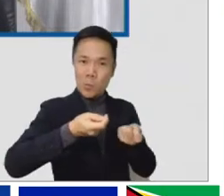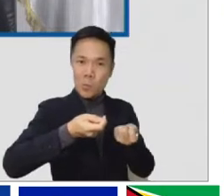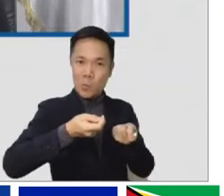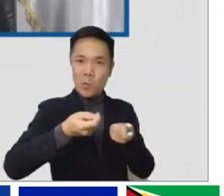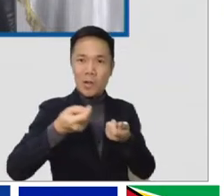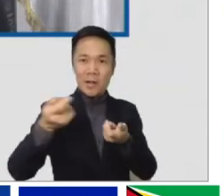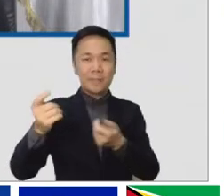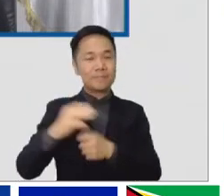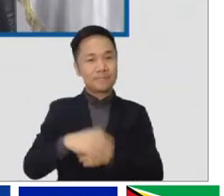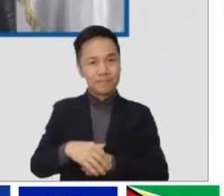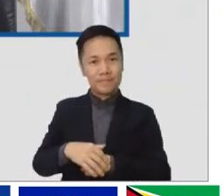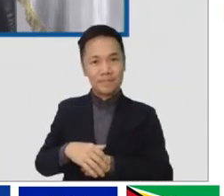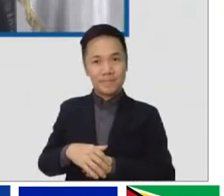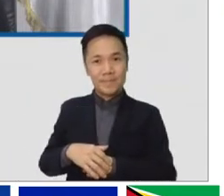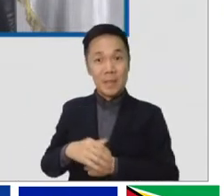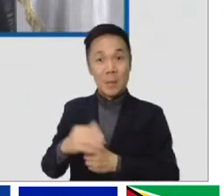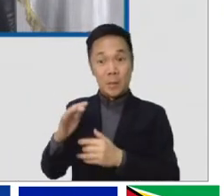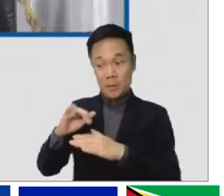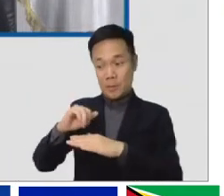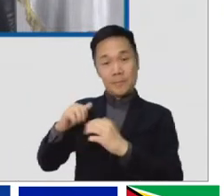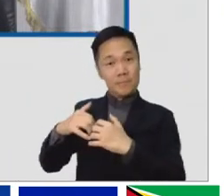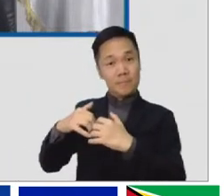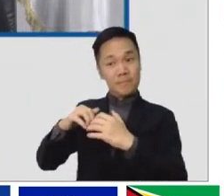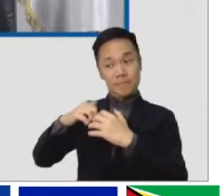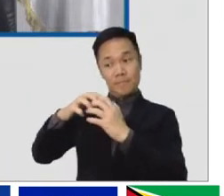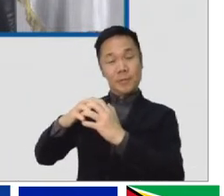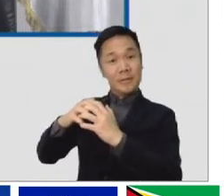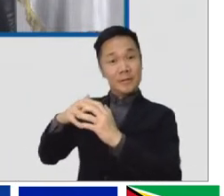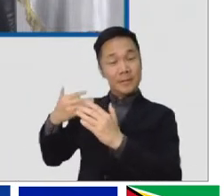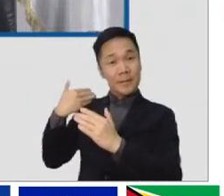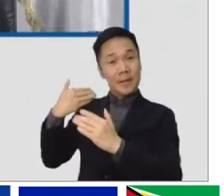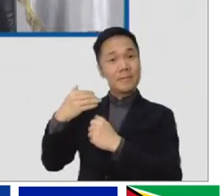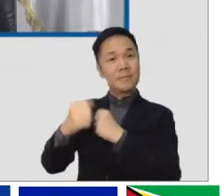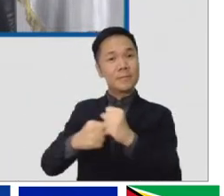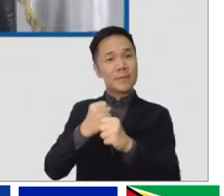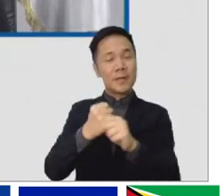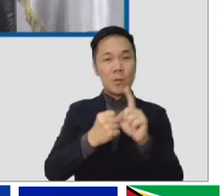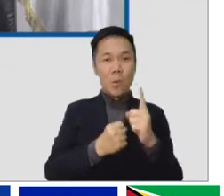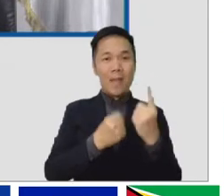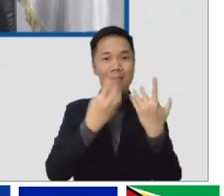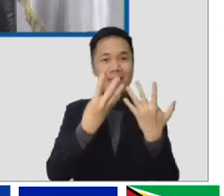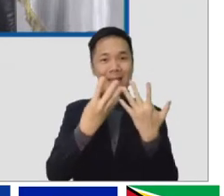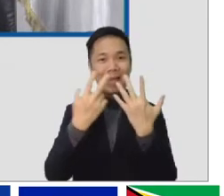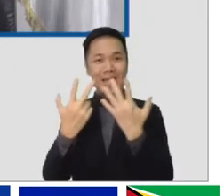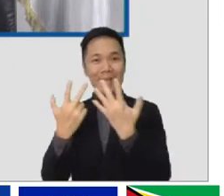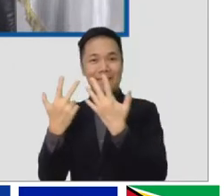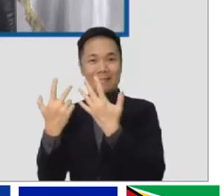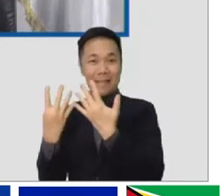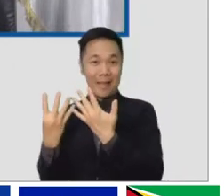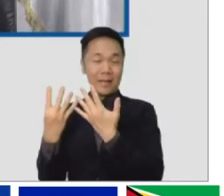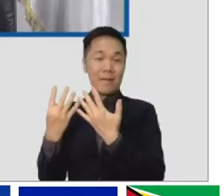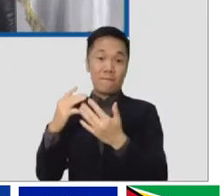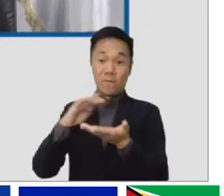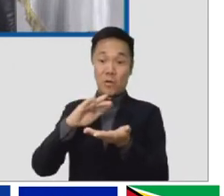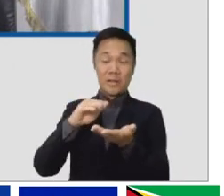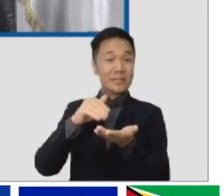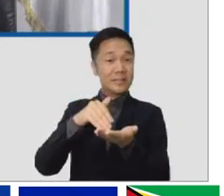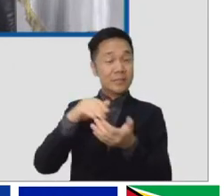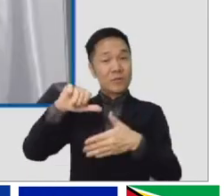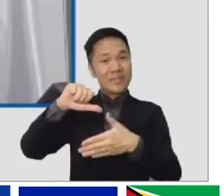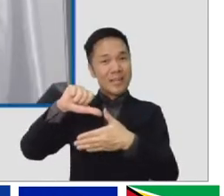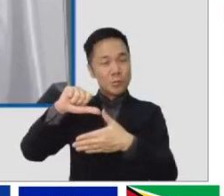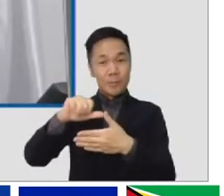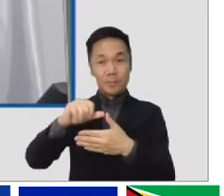its foundation in 1989 for the Central American region. Claudia, you have your 7 minutes. Thank you very